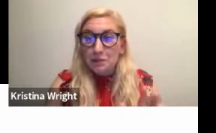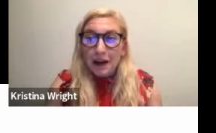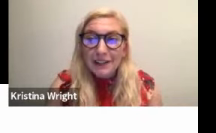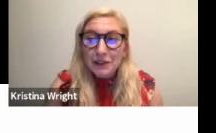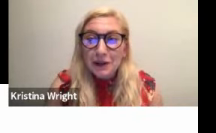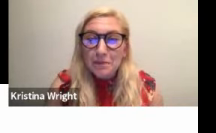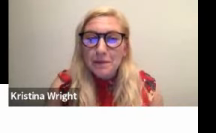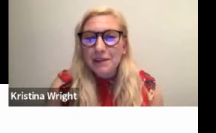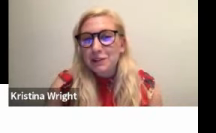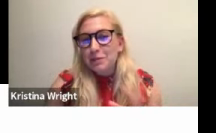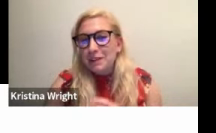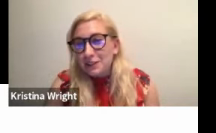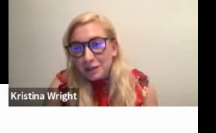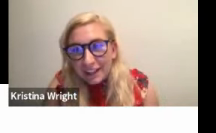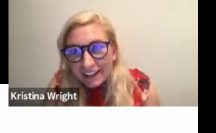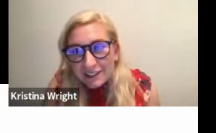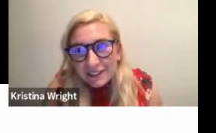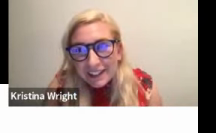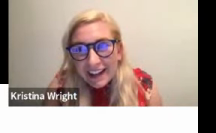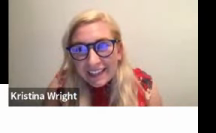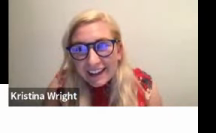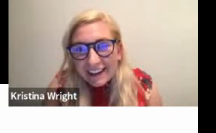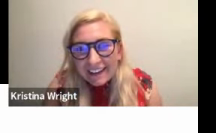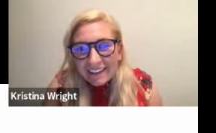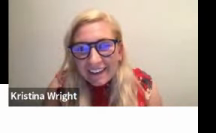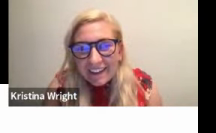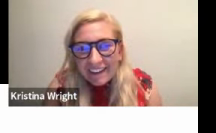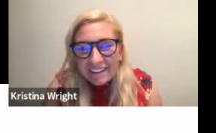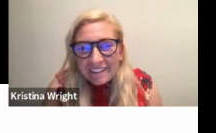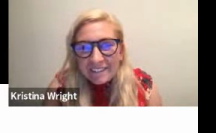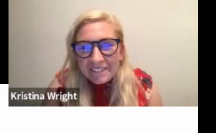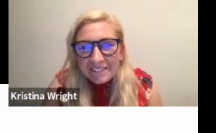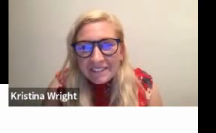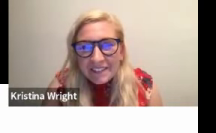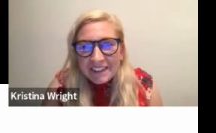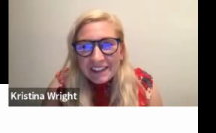not because it's just a pie chart, but maybe there's something else going on there.